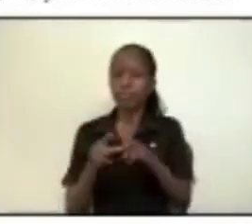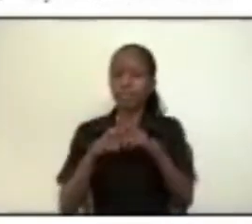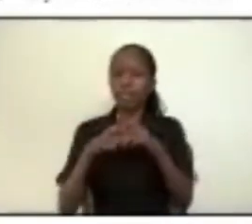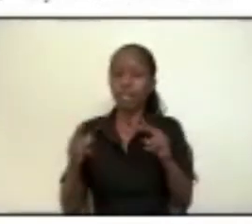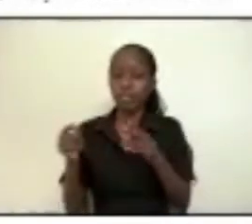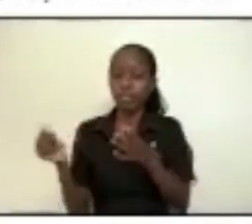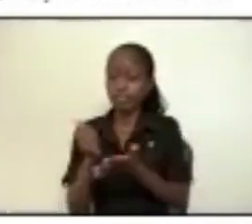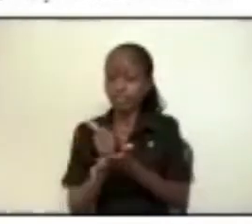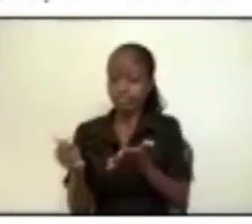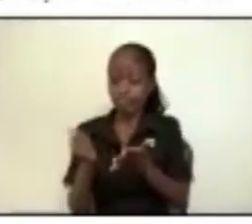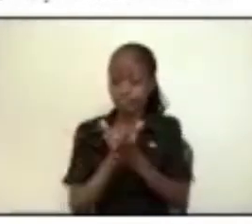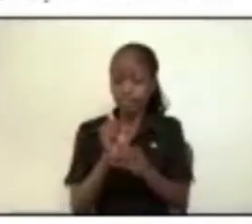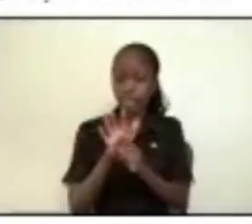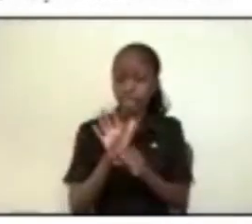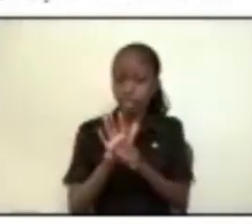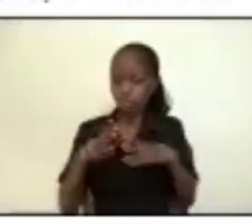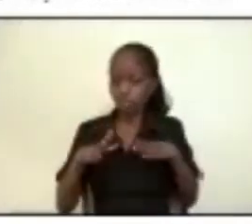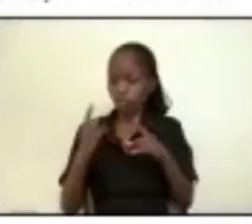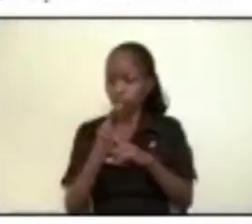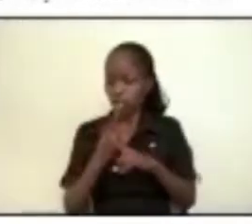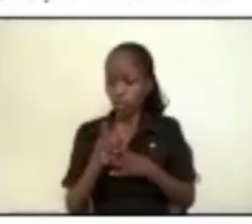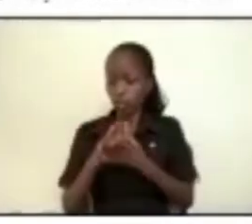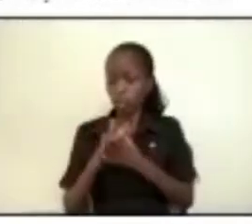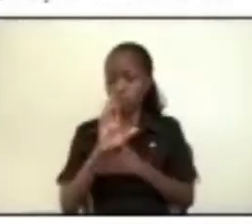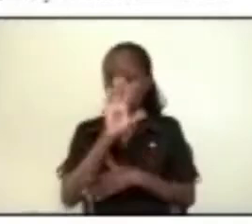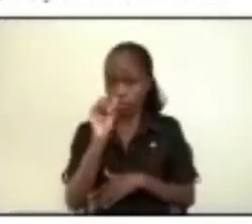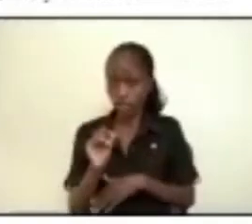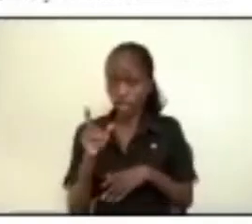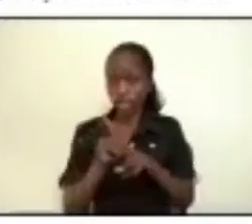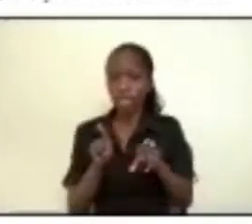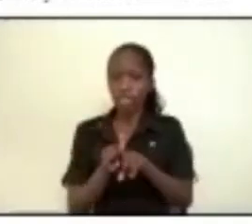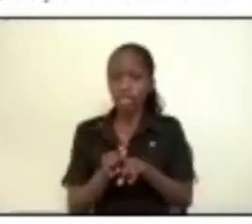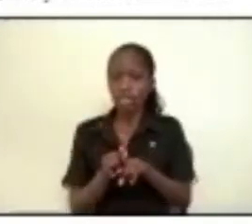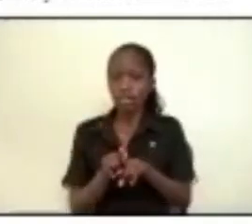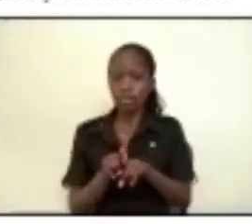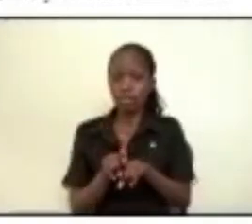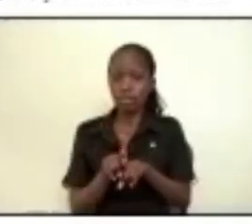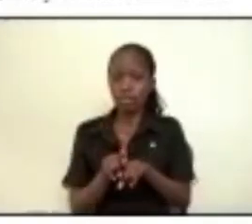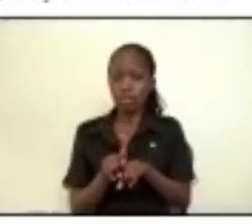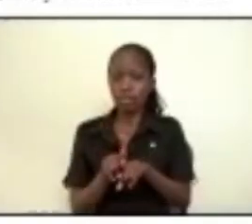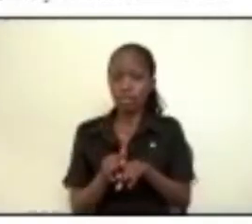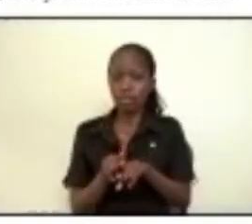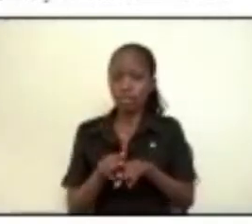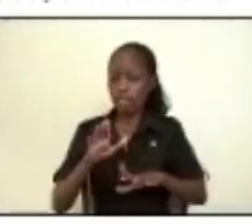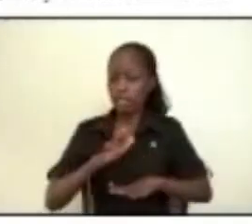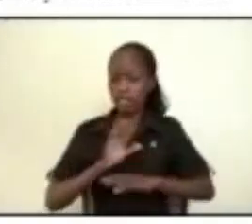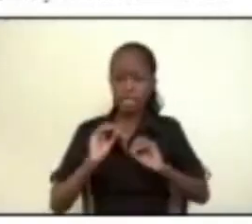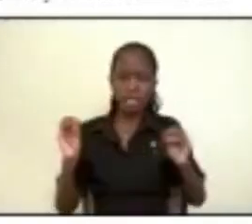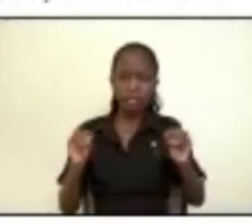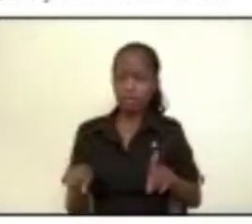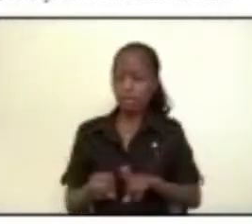lots of correspondents and freelancers in different parts of the continent, but it's nowhere near where we need it to be. We